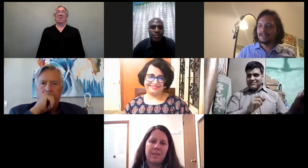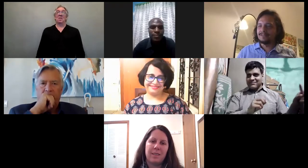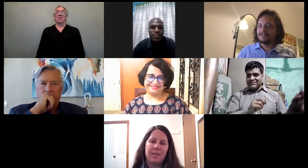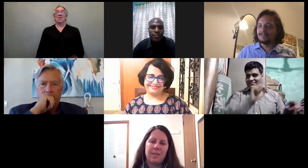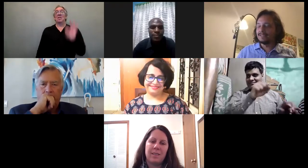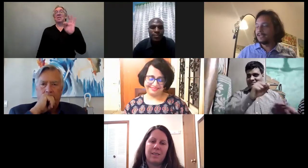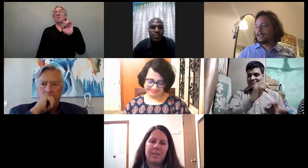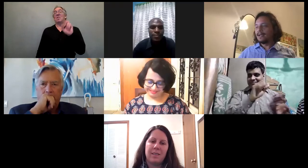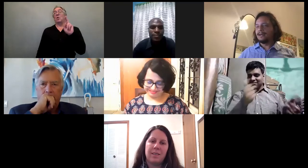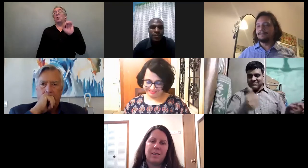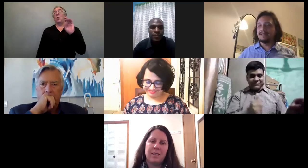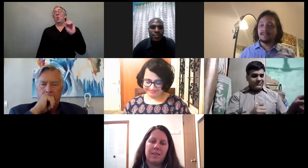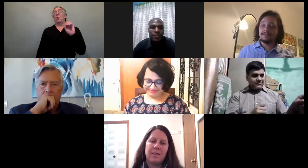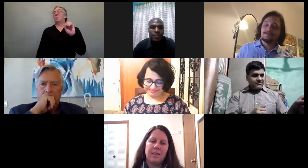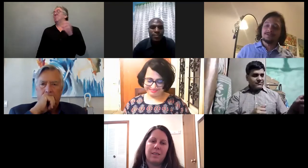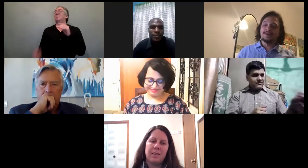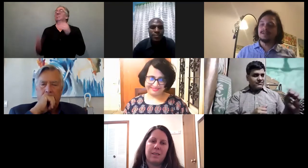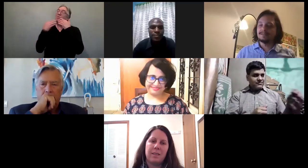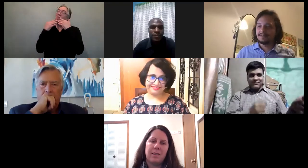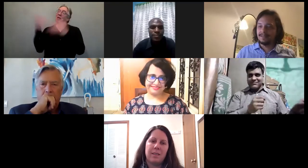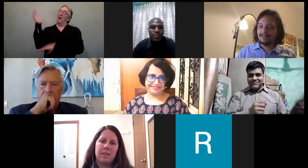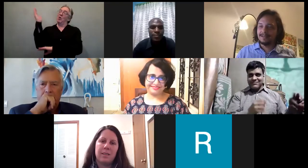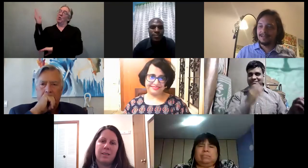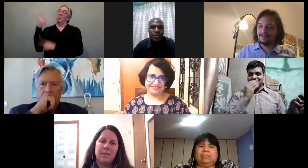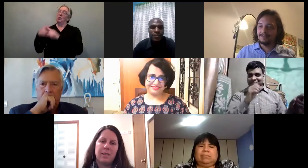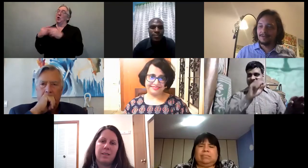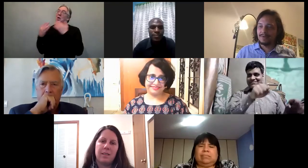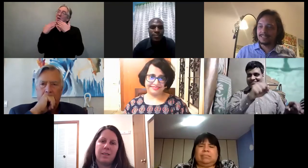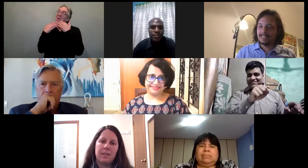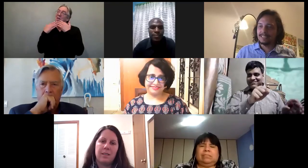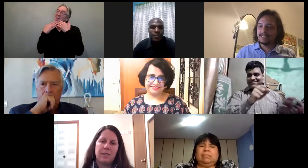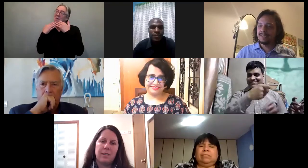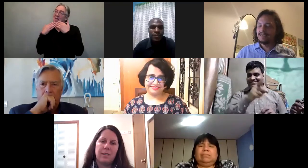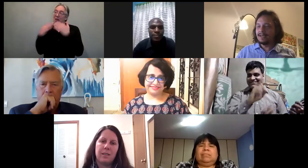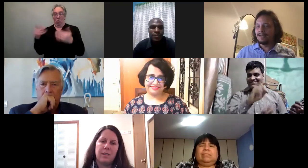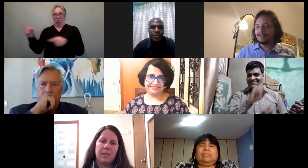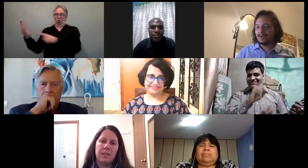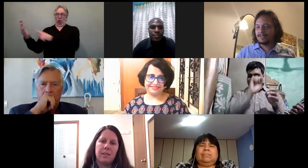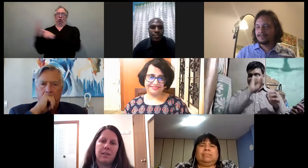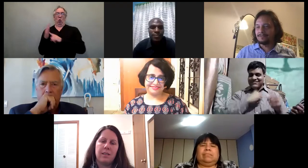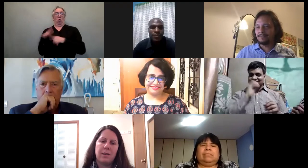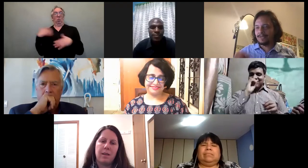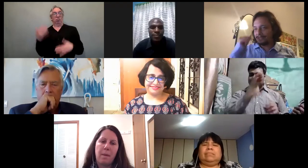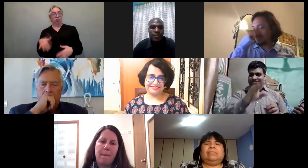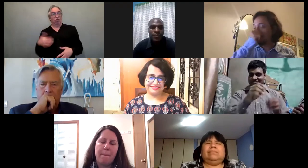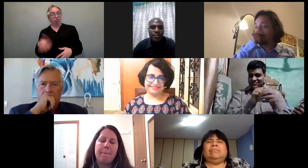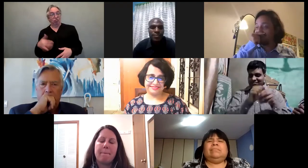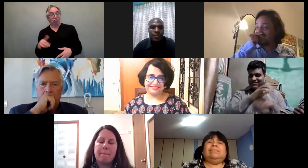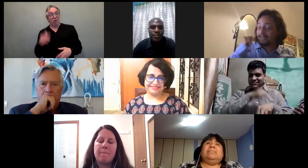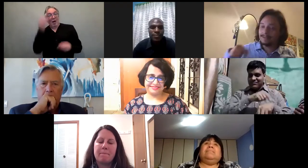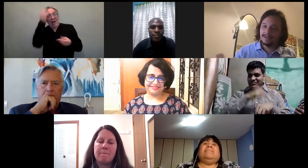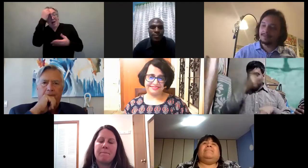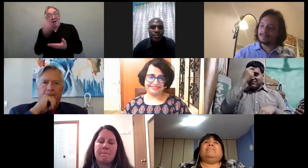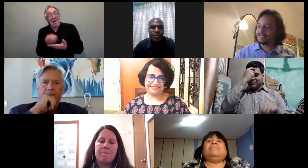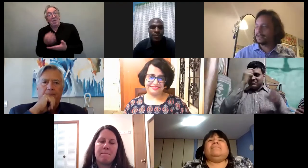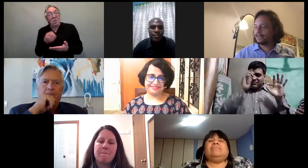your intervention. And thank you for showing us the level of complexity to access to information that you've been